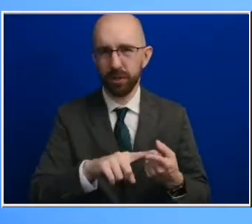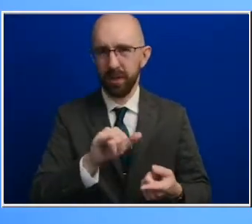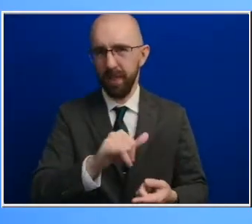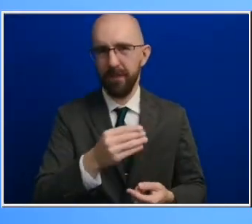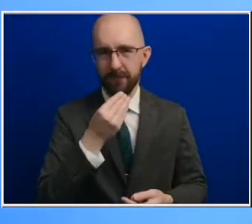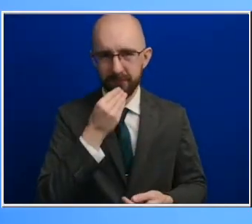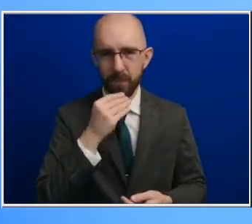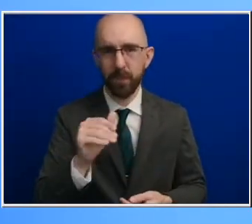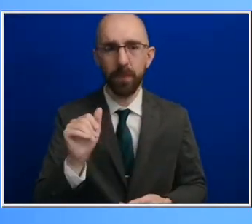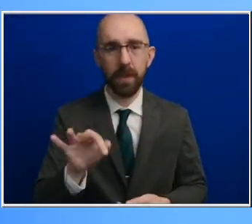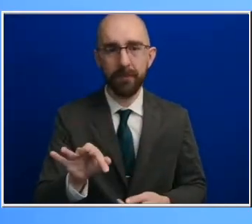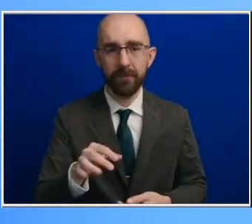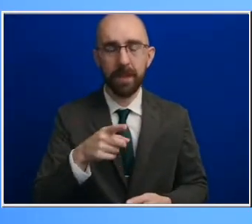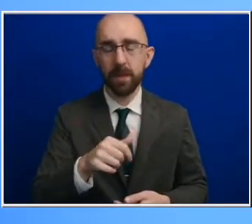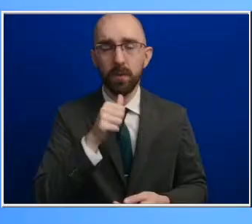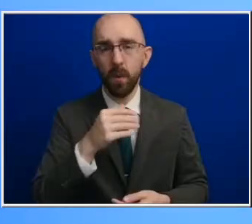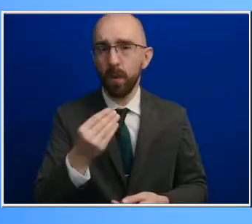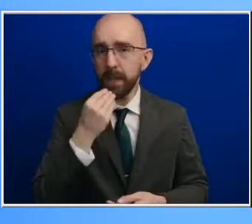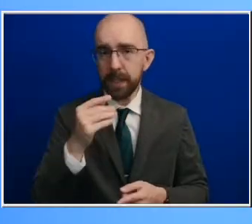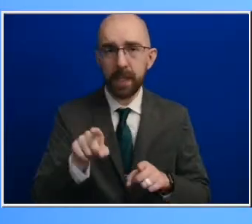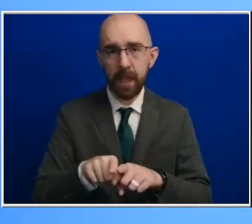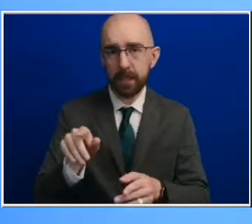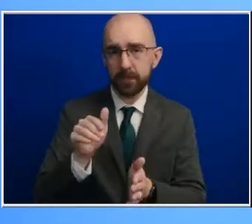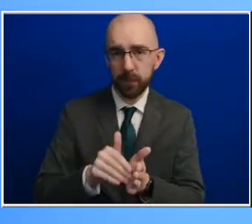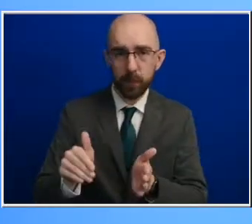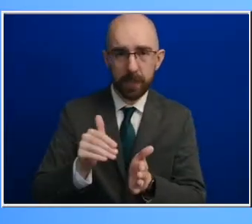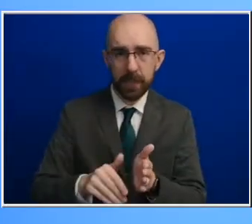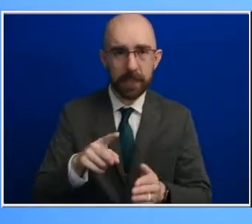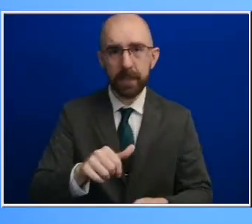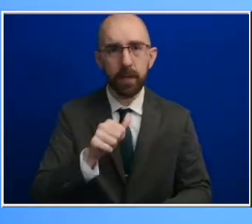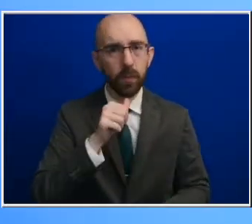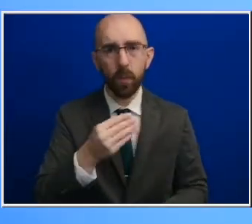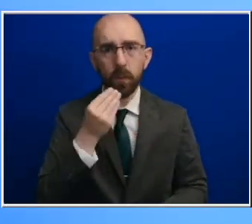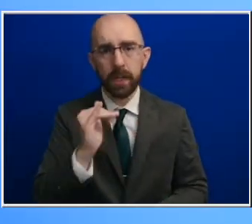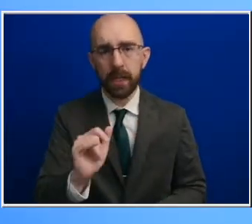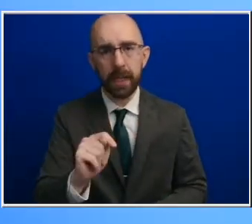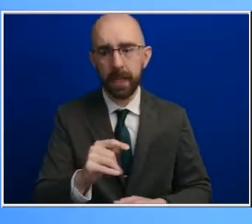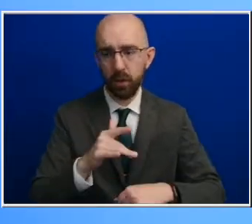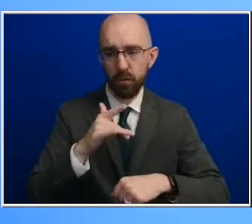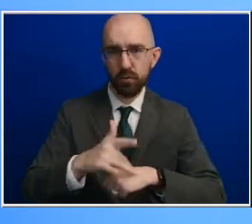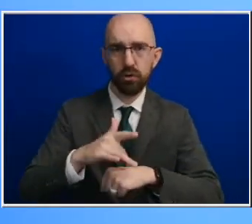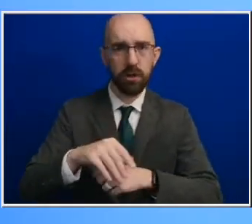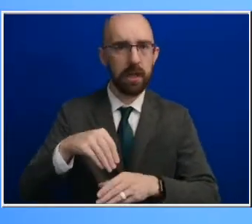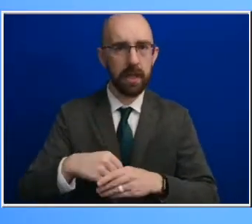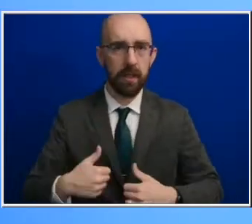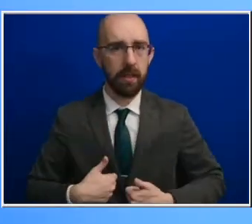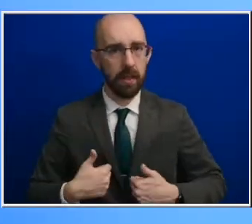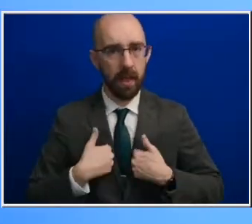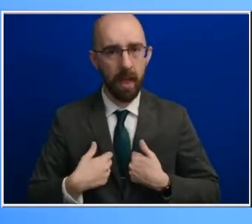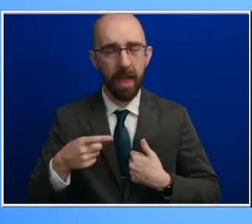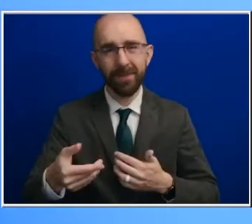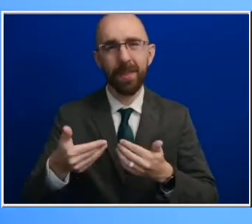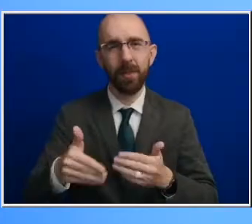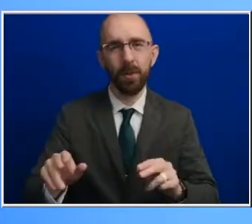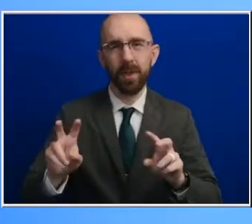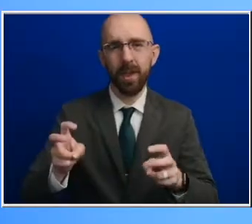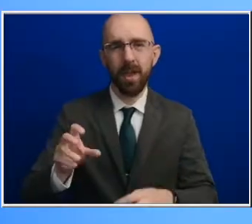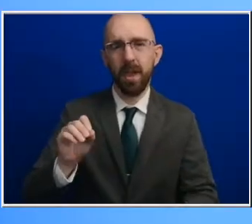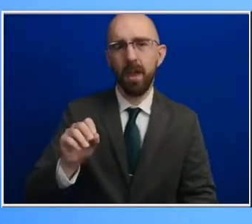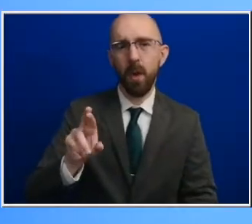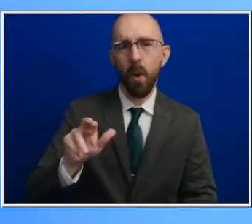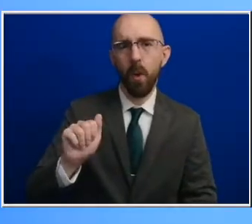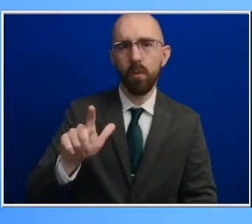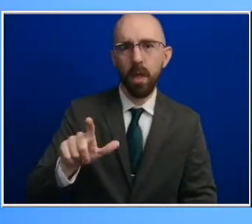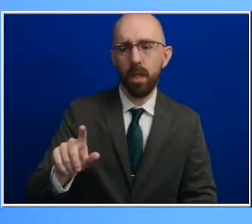they don't eat it as frequently, they don't eat it early on in life, they lose what we call oral tolerance.